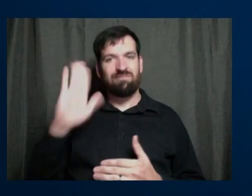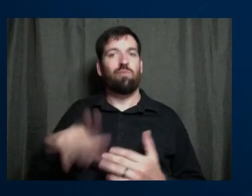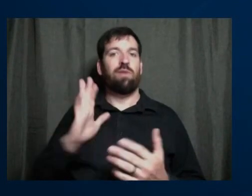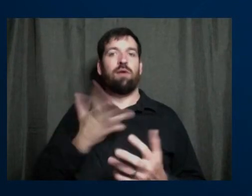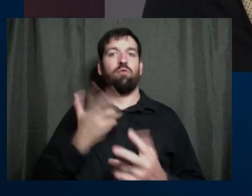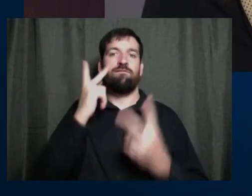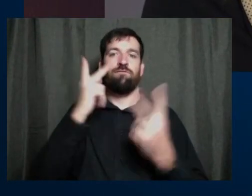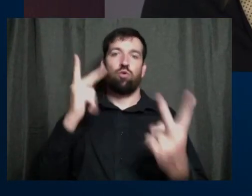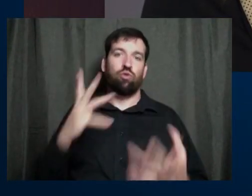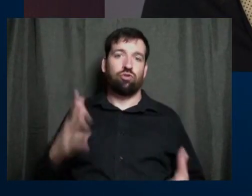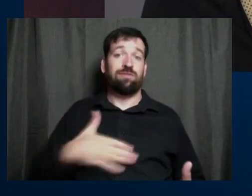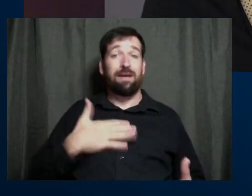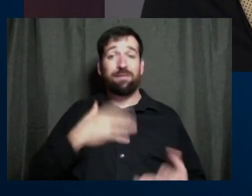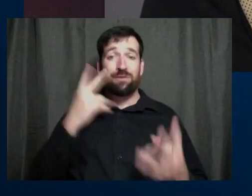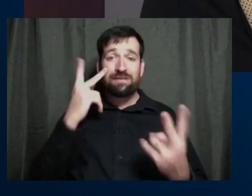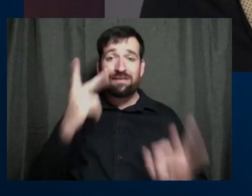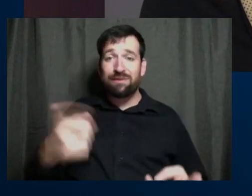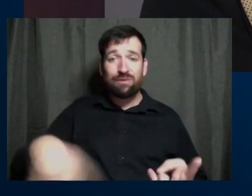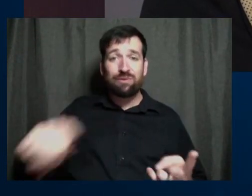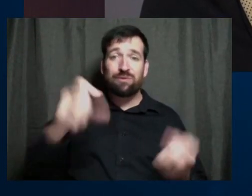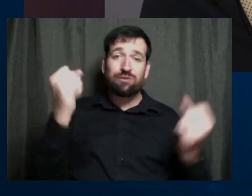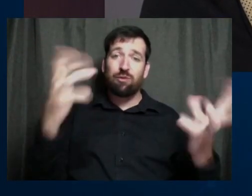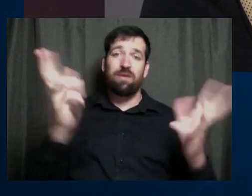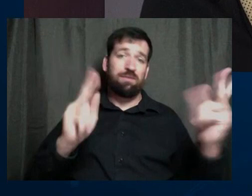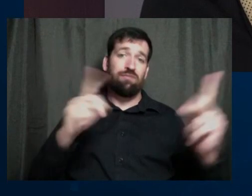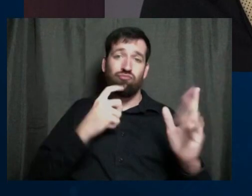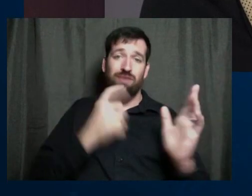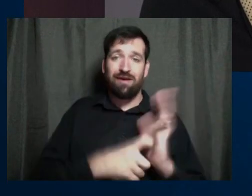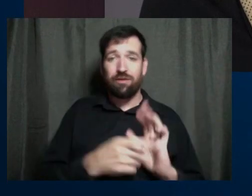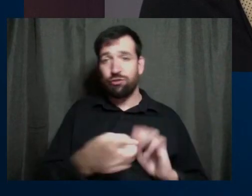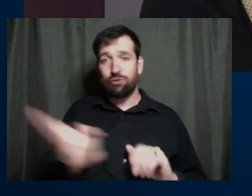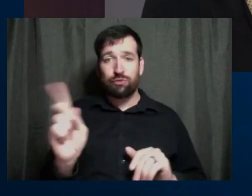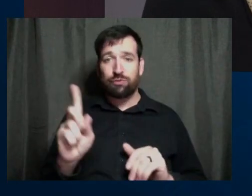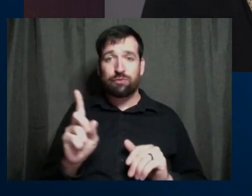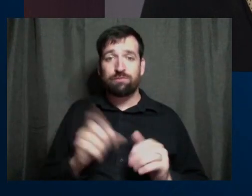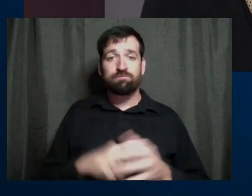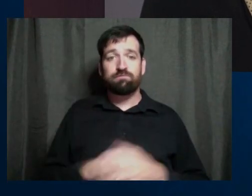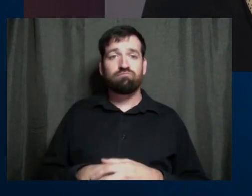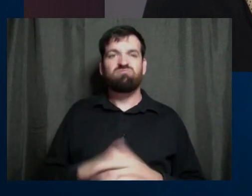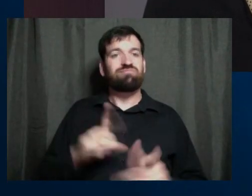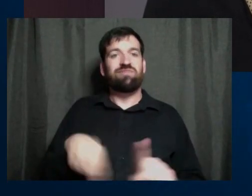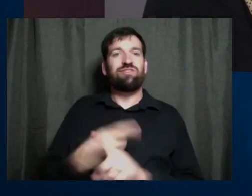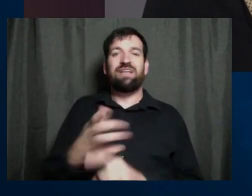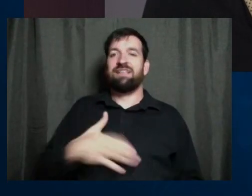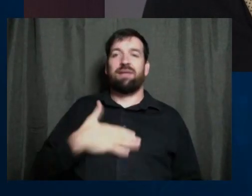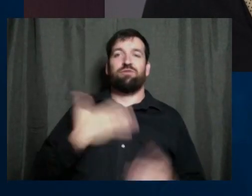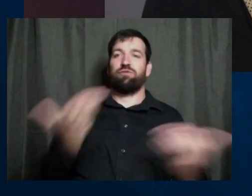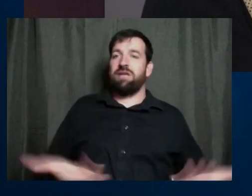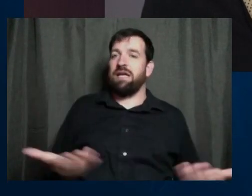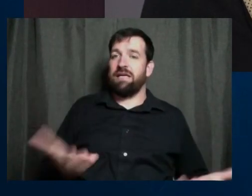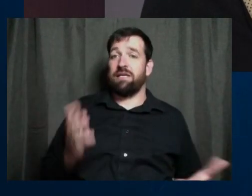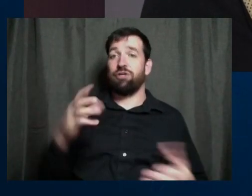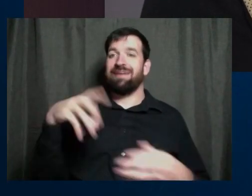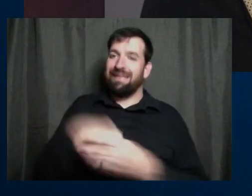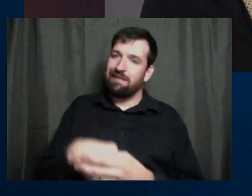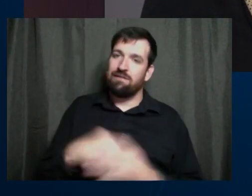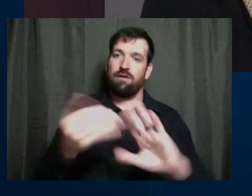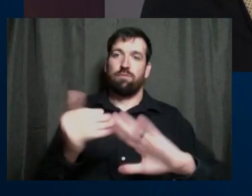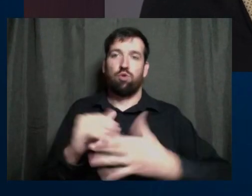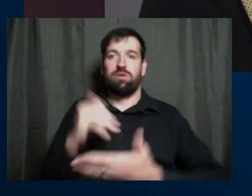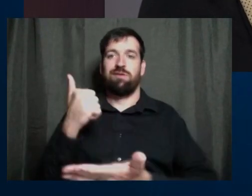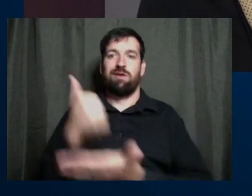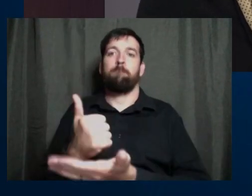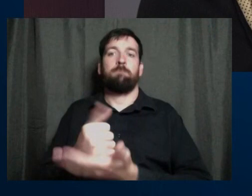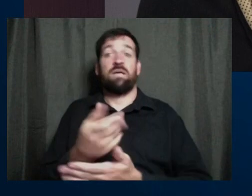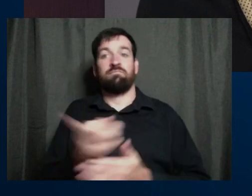see your face. So many people recognize you, and we're just glad that you're here in our community and helping these women and men if